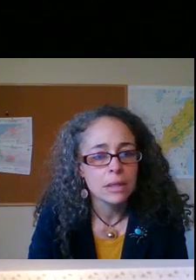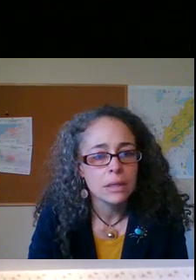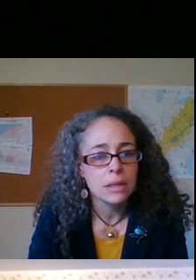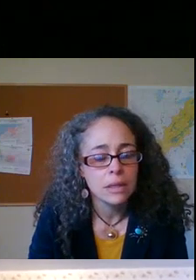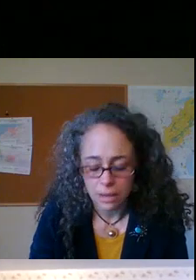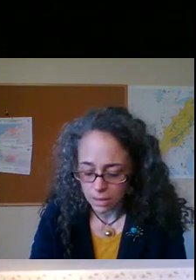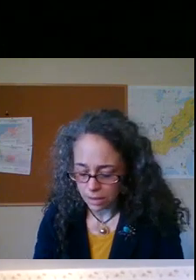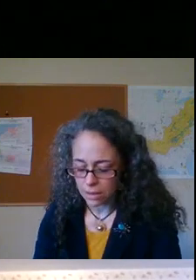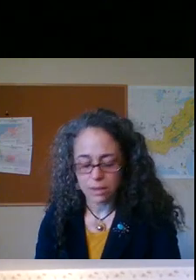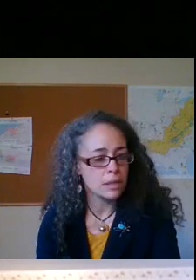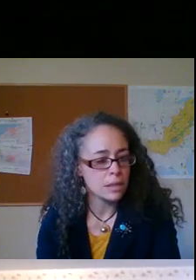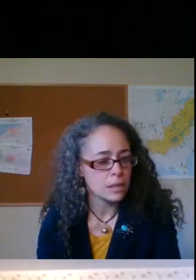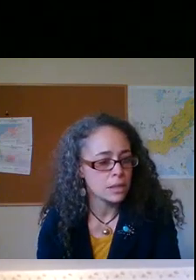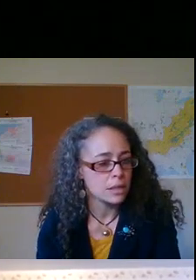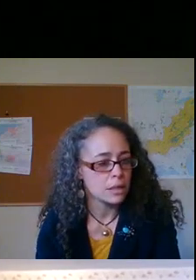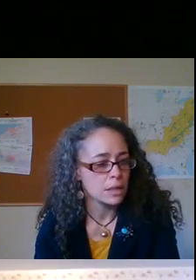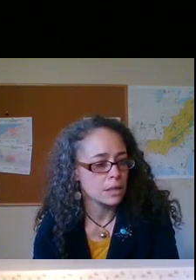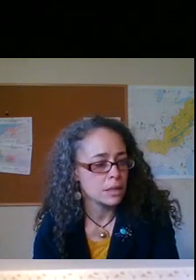Okay.